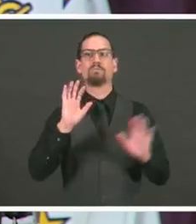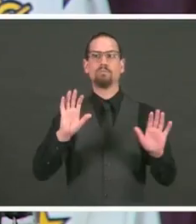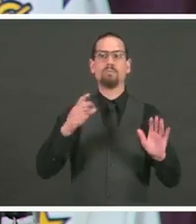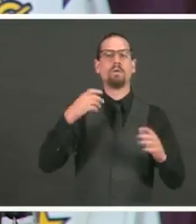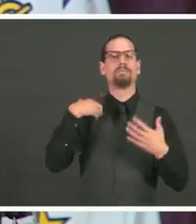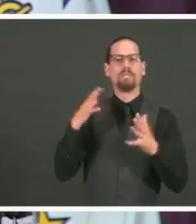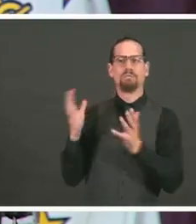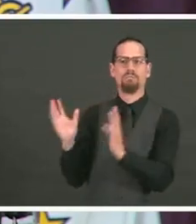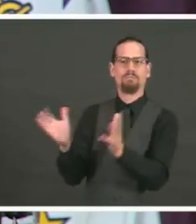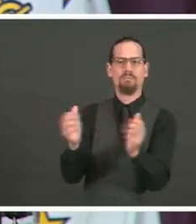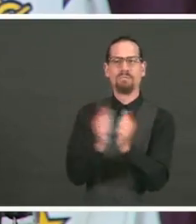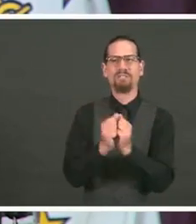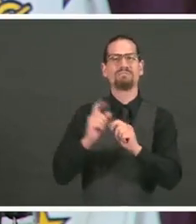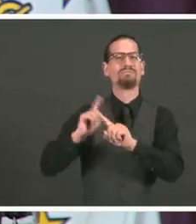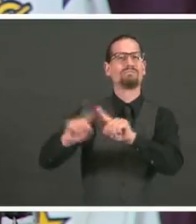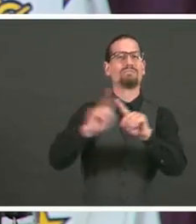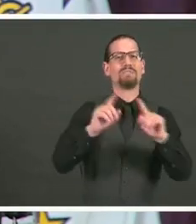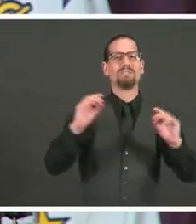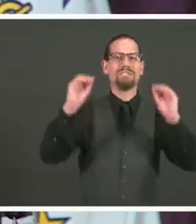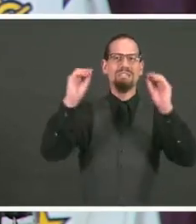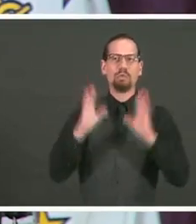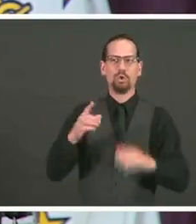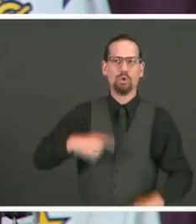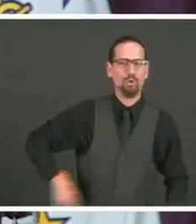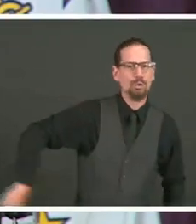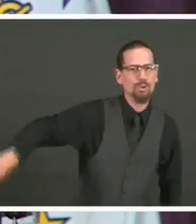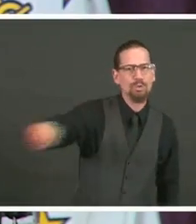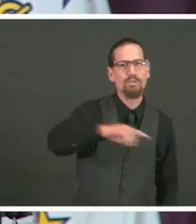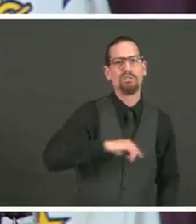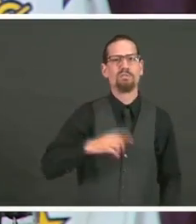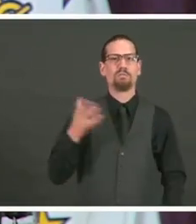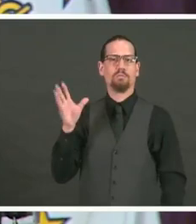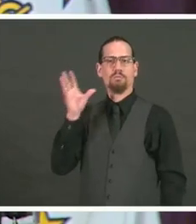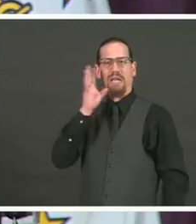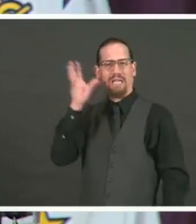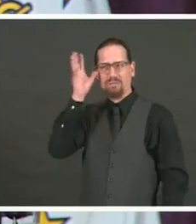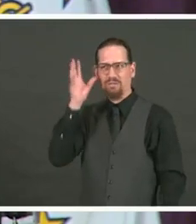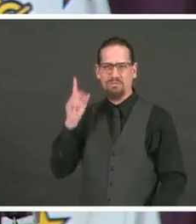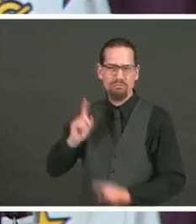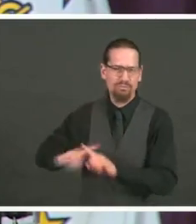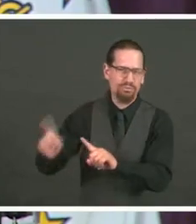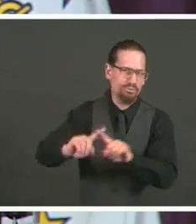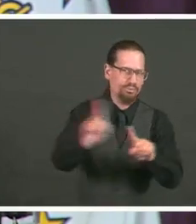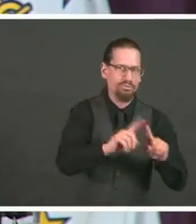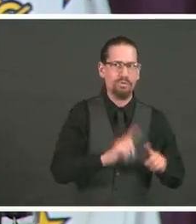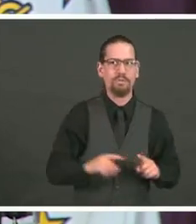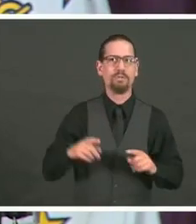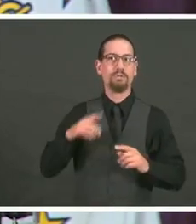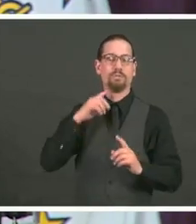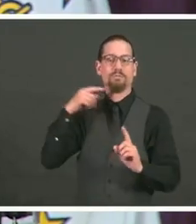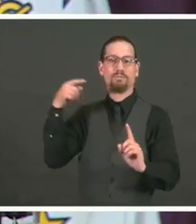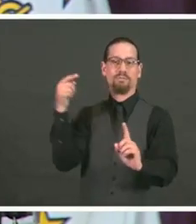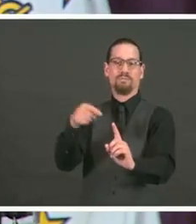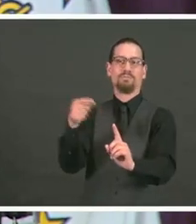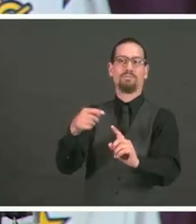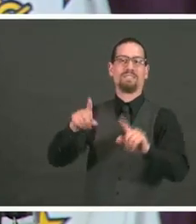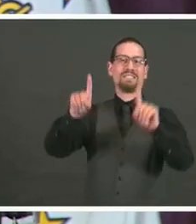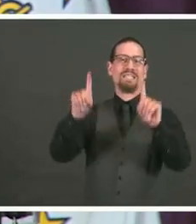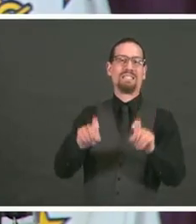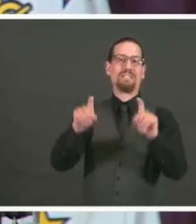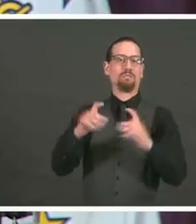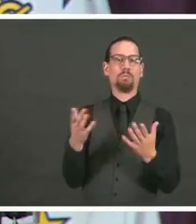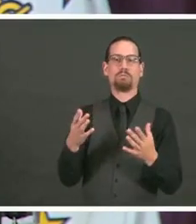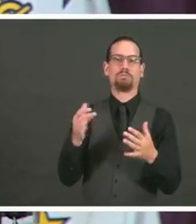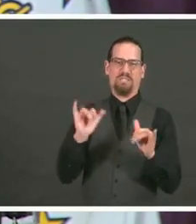many, many teachers, parents, students. Testing within 48 hours is key. It's a key piece of the puzzle if we're gonna